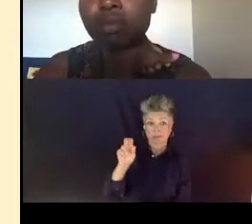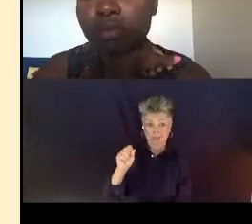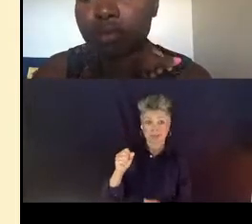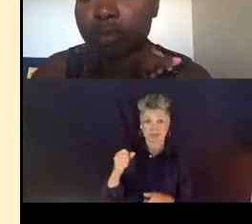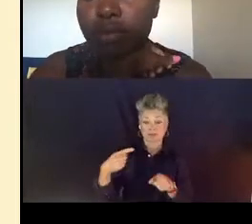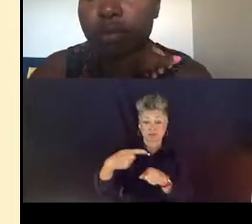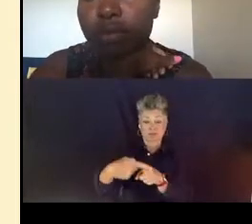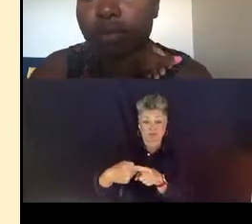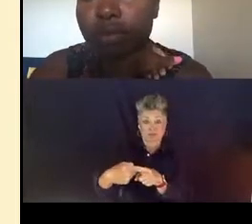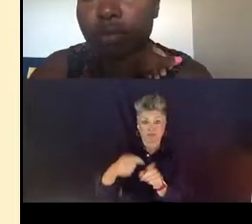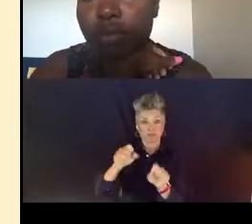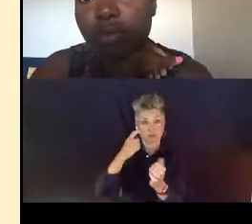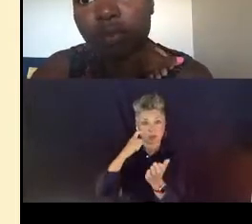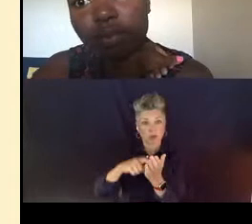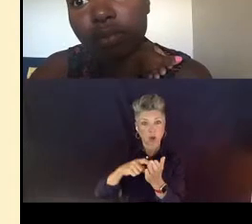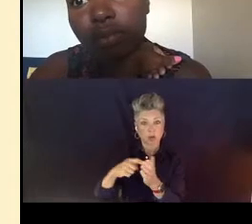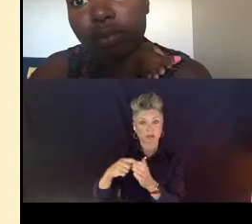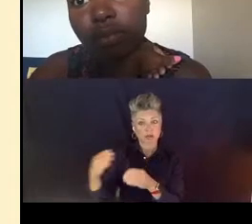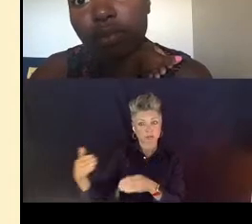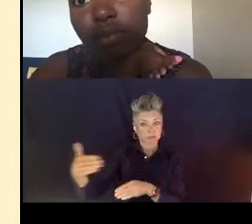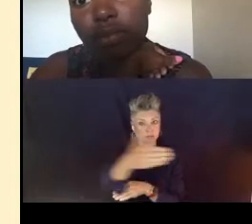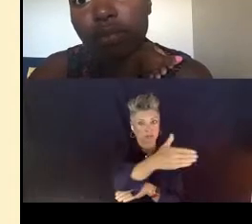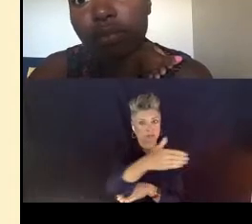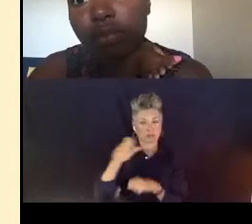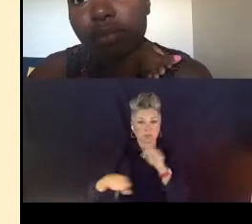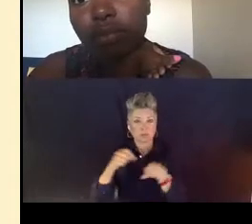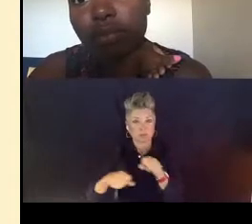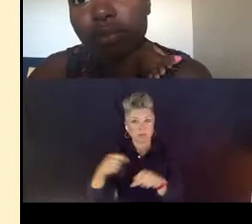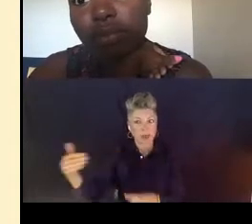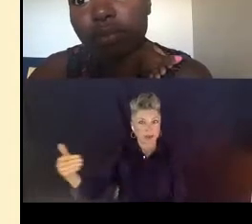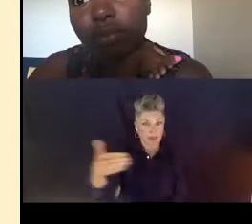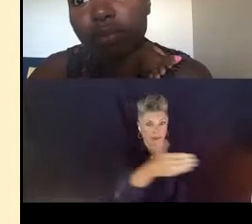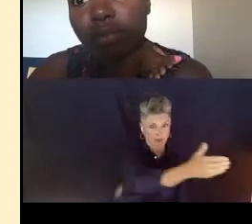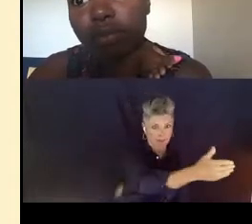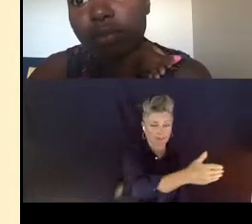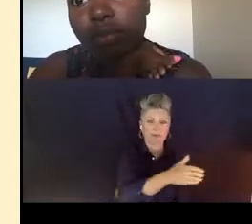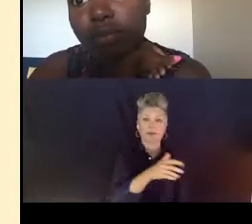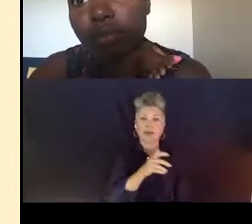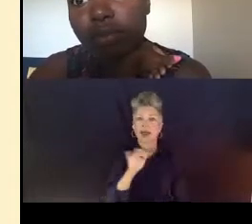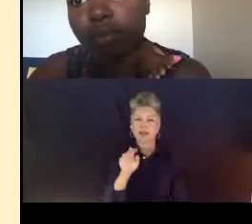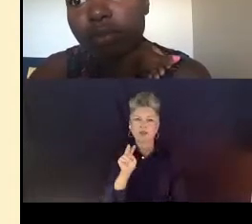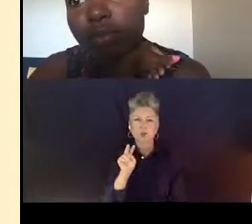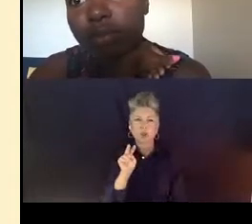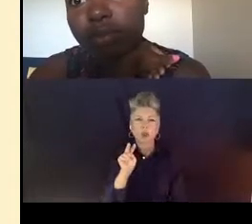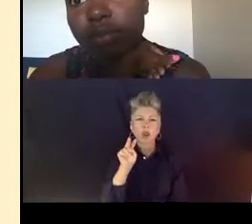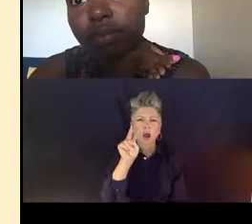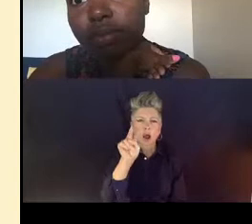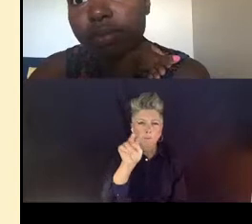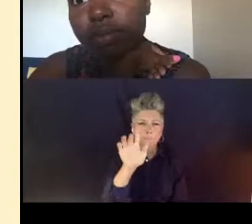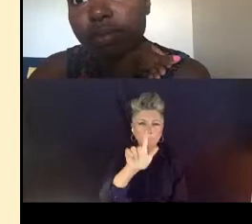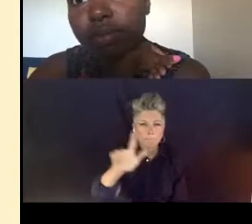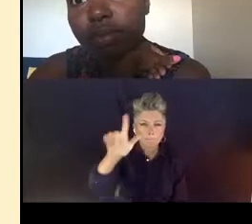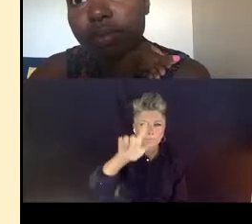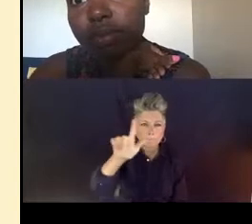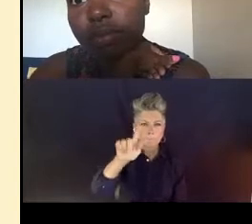corridor, you can see bike lanes on that side. And if you look up in the top,